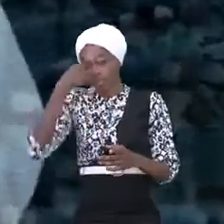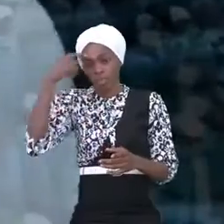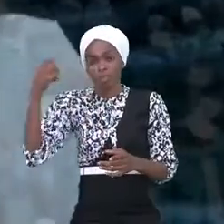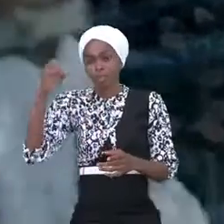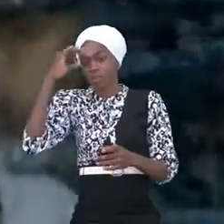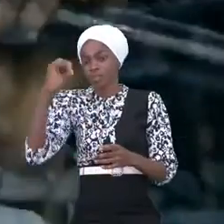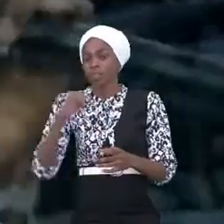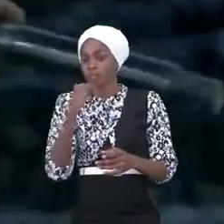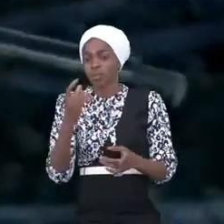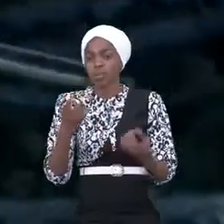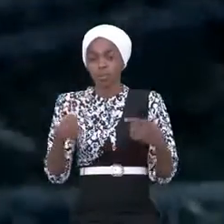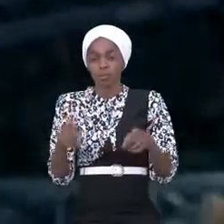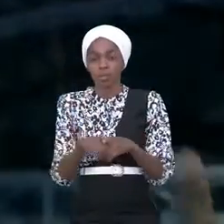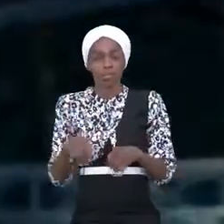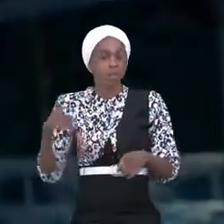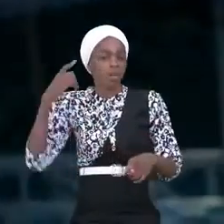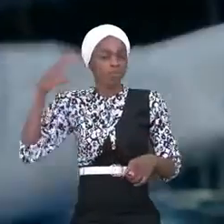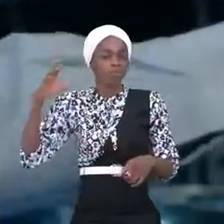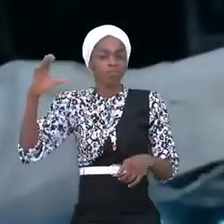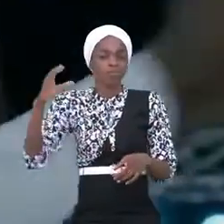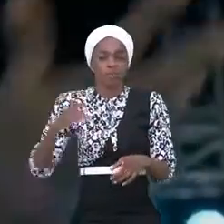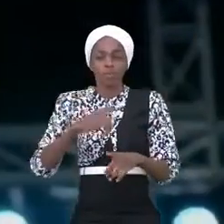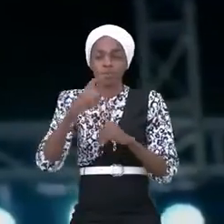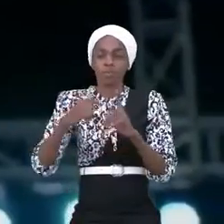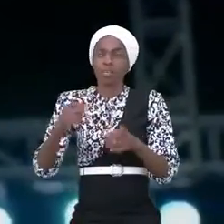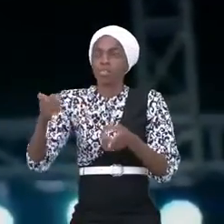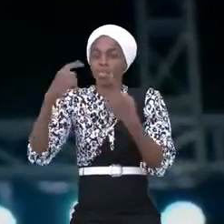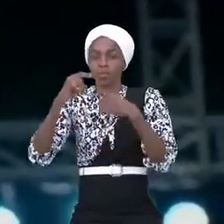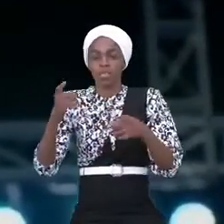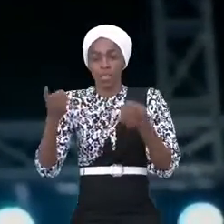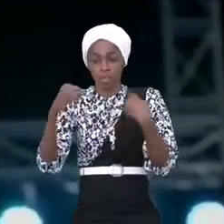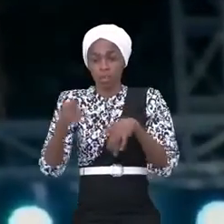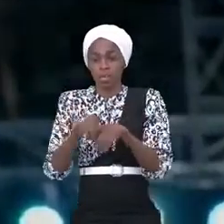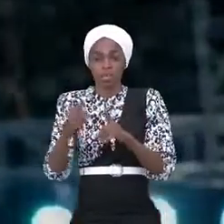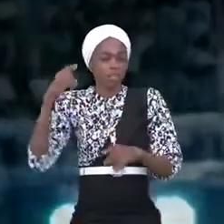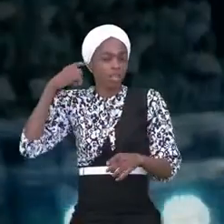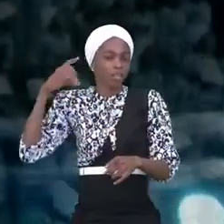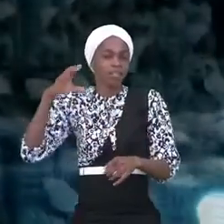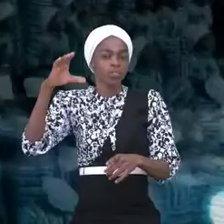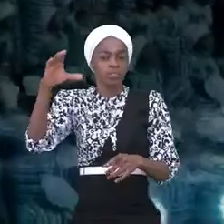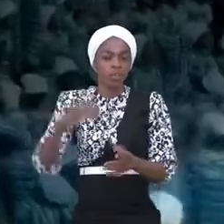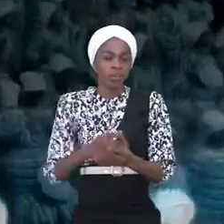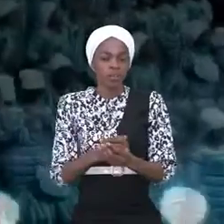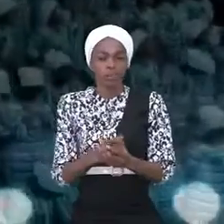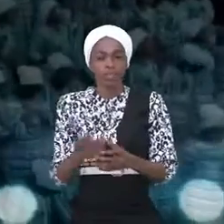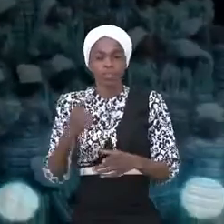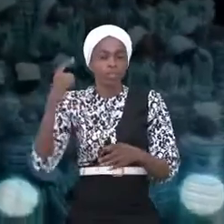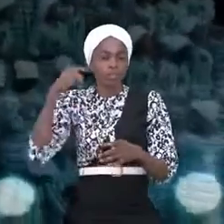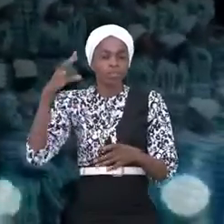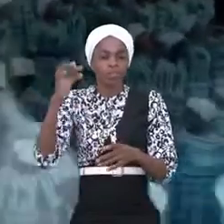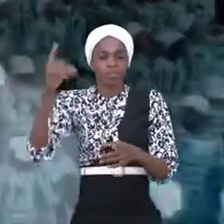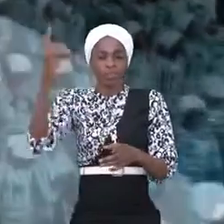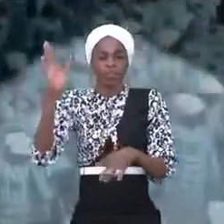echo. When he came as a sound. The Son of God upon the